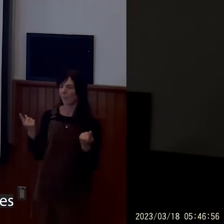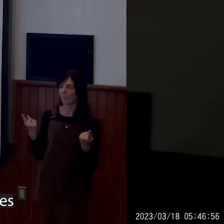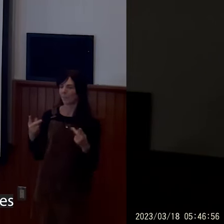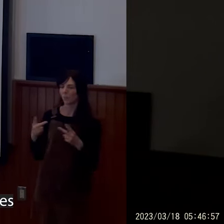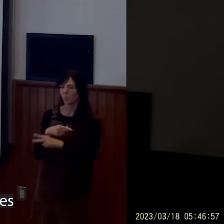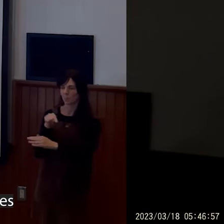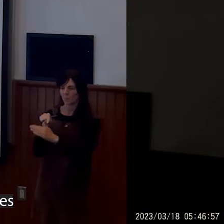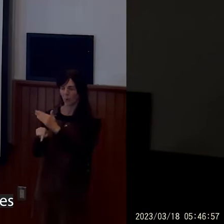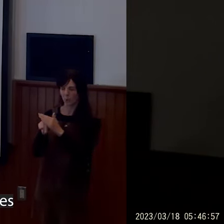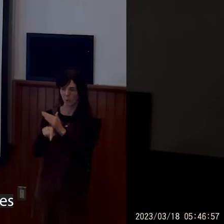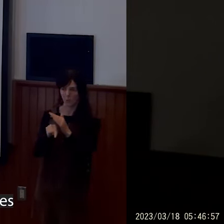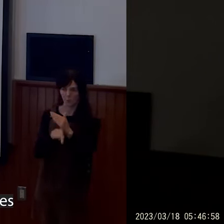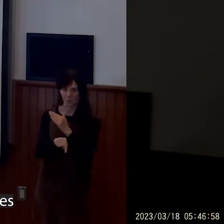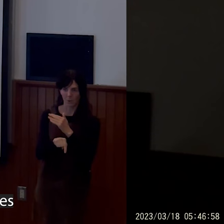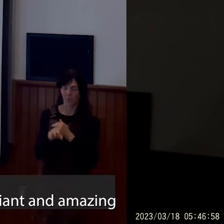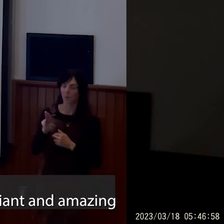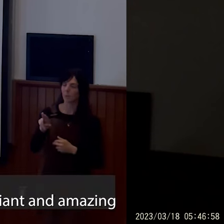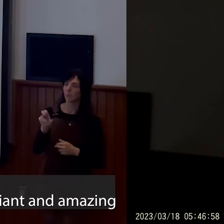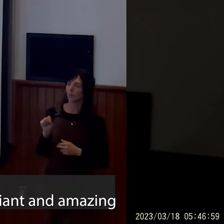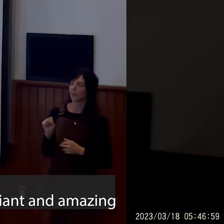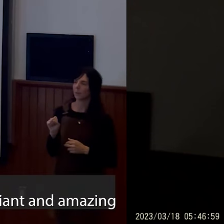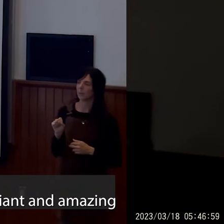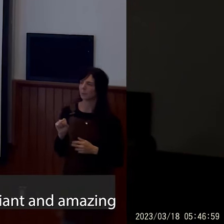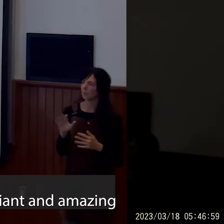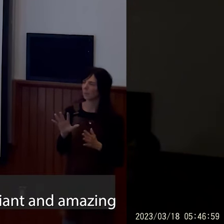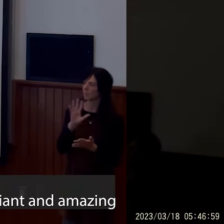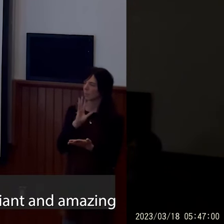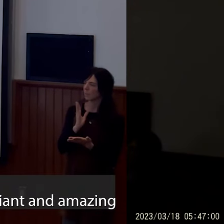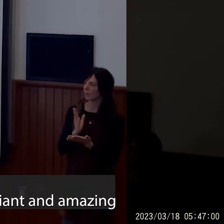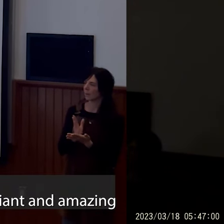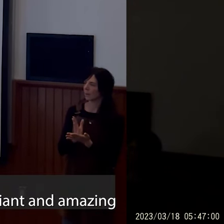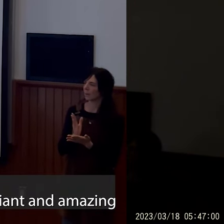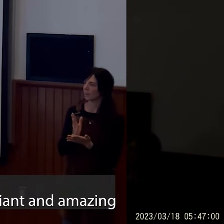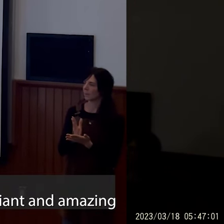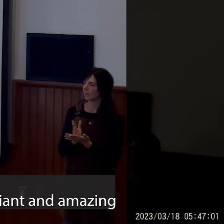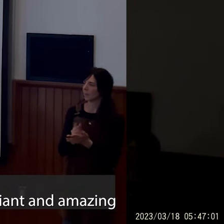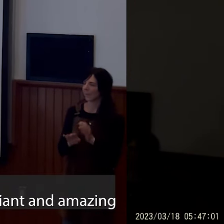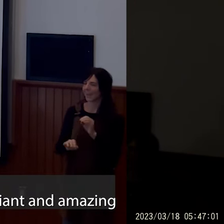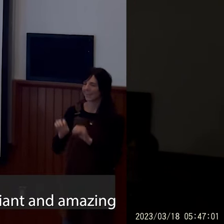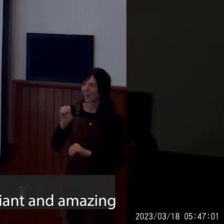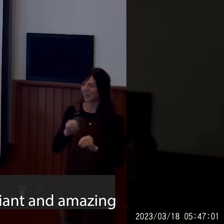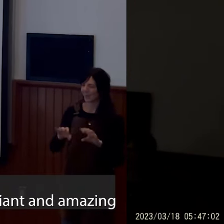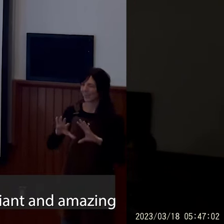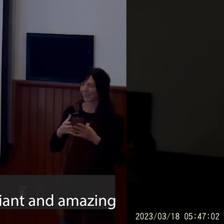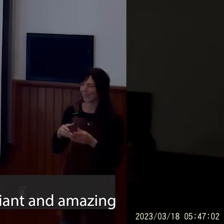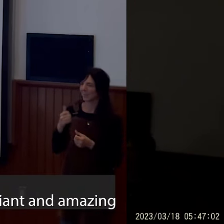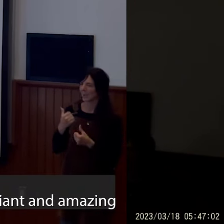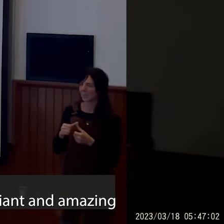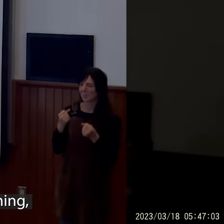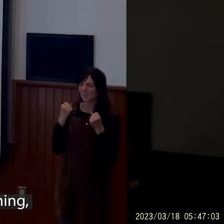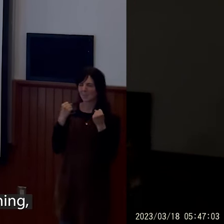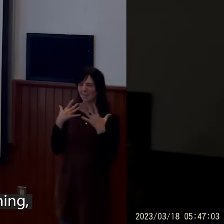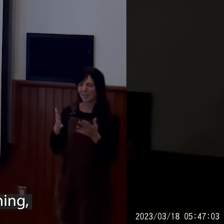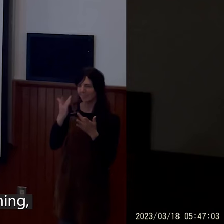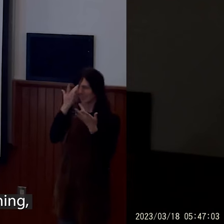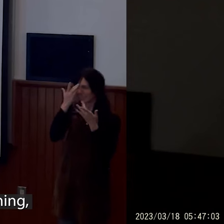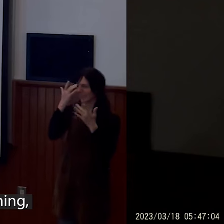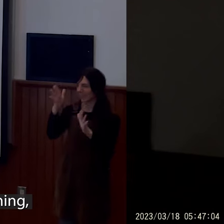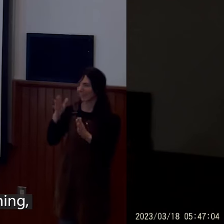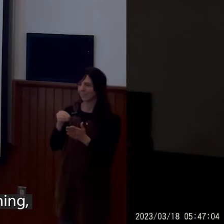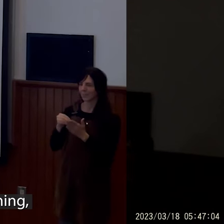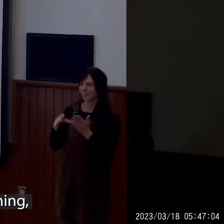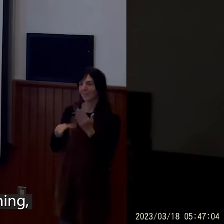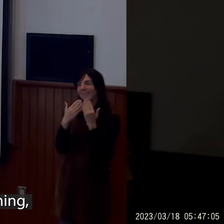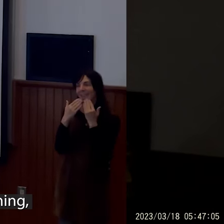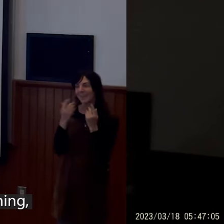the United States, like we talked about in our the experimental class with all the brilliant and amazing students that came. Thanks